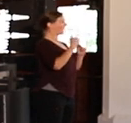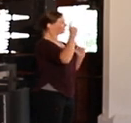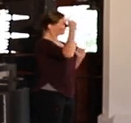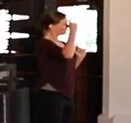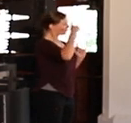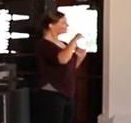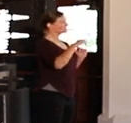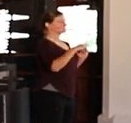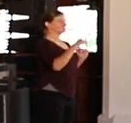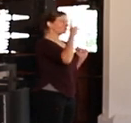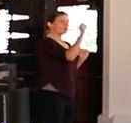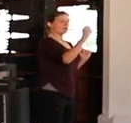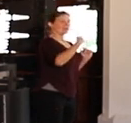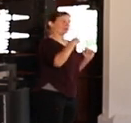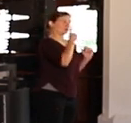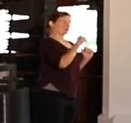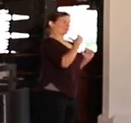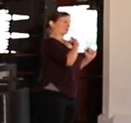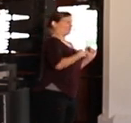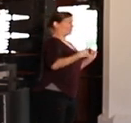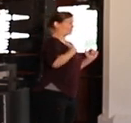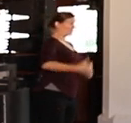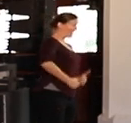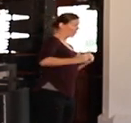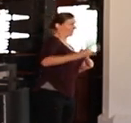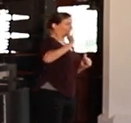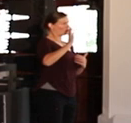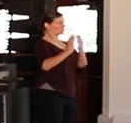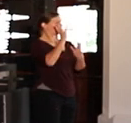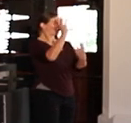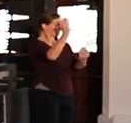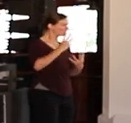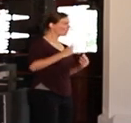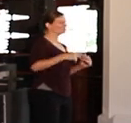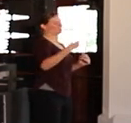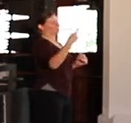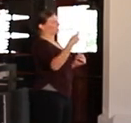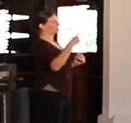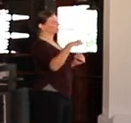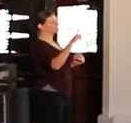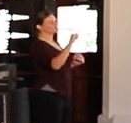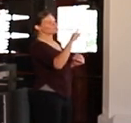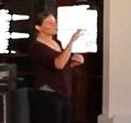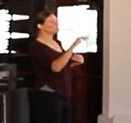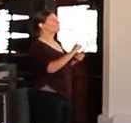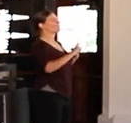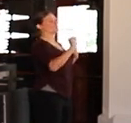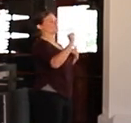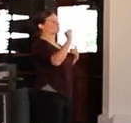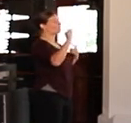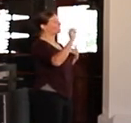wish somebody would have told me about, you know, that Plato and Aristotle would have informed you of these